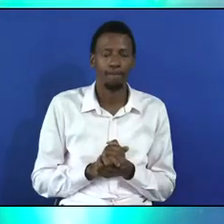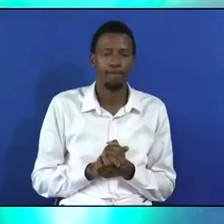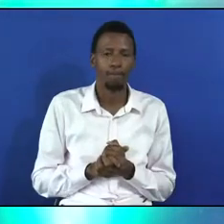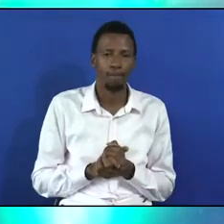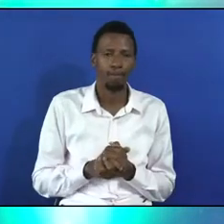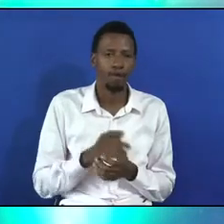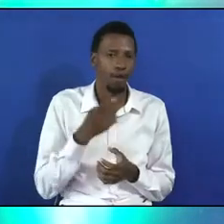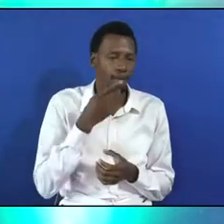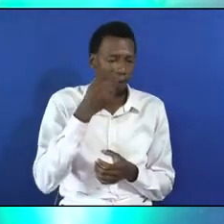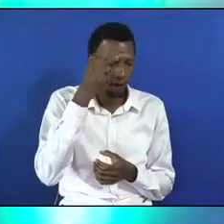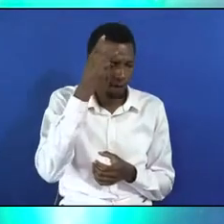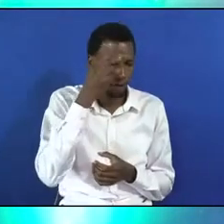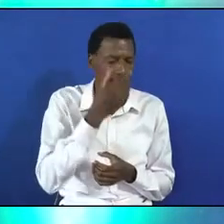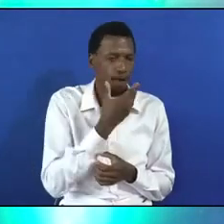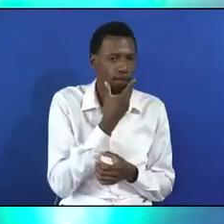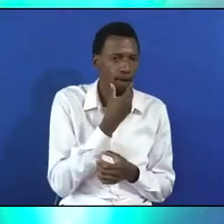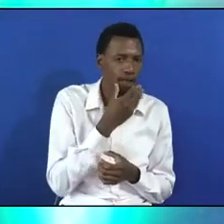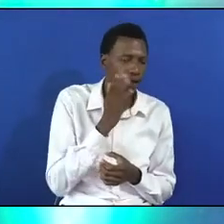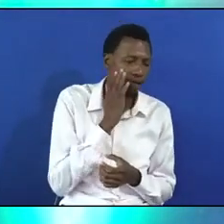Parents